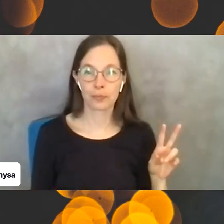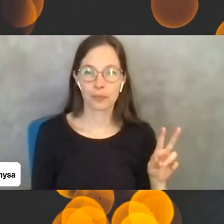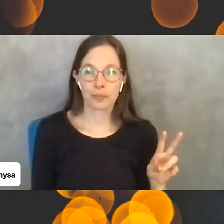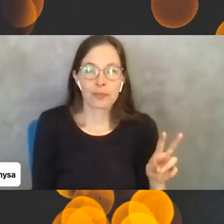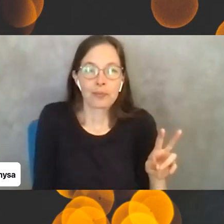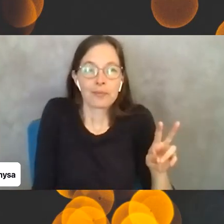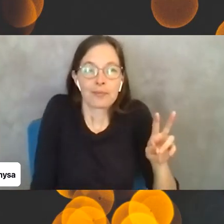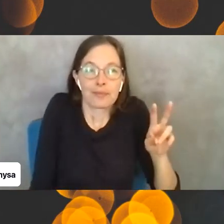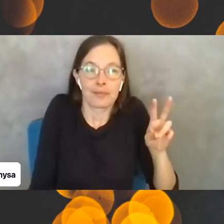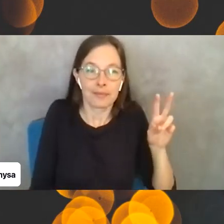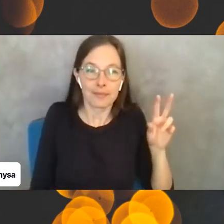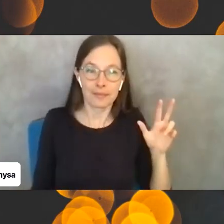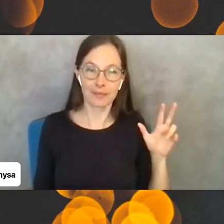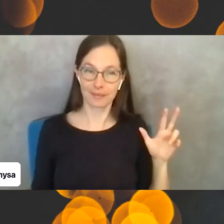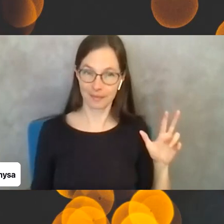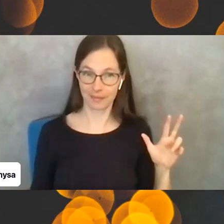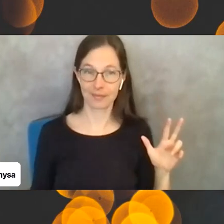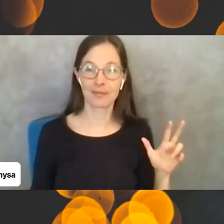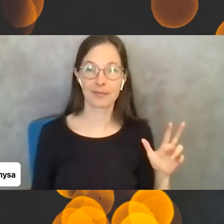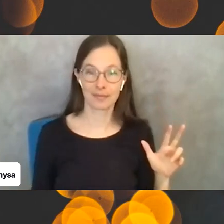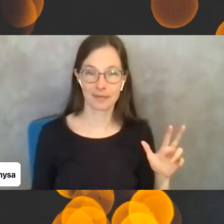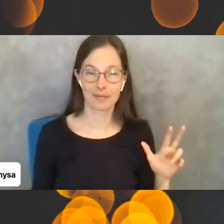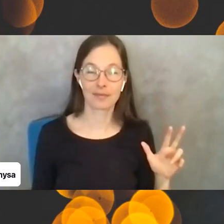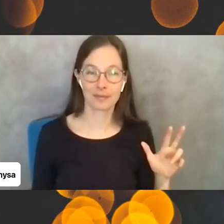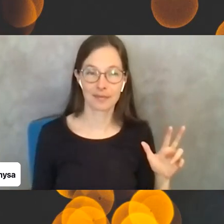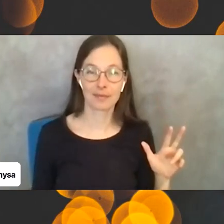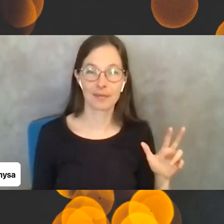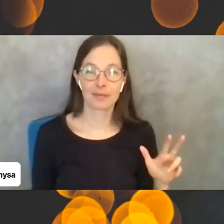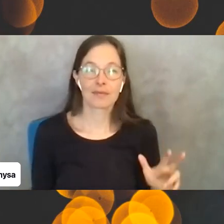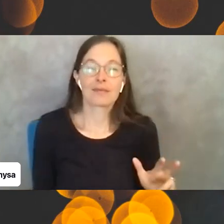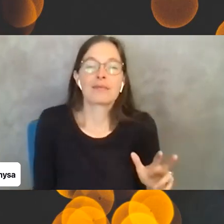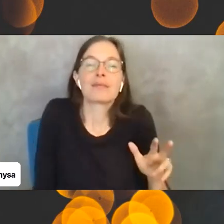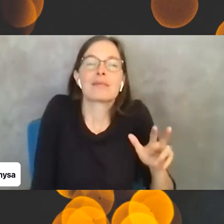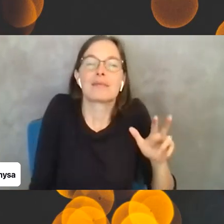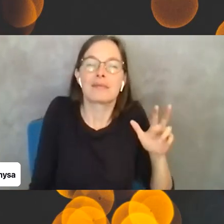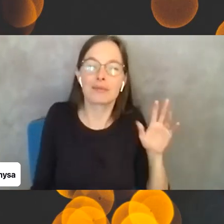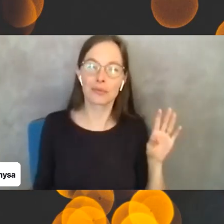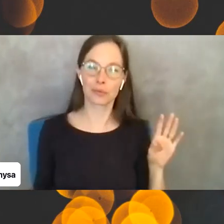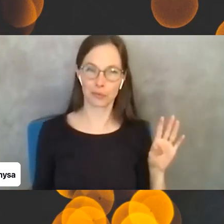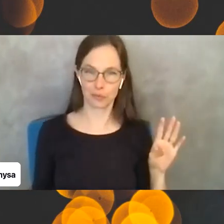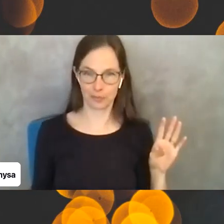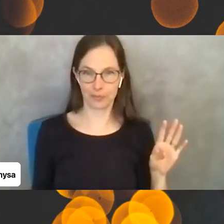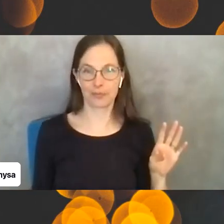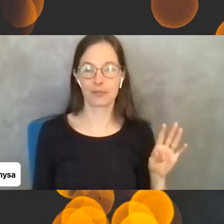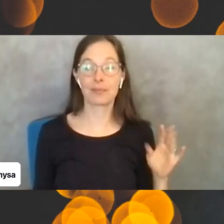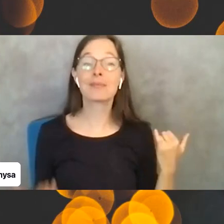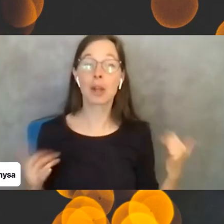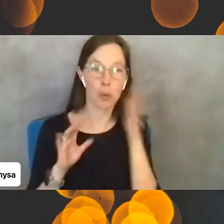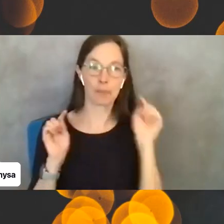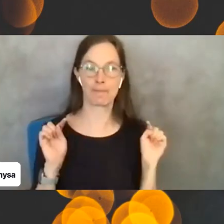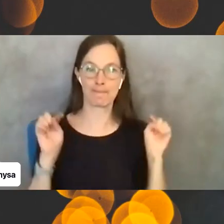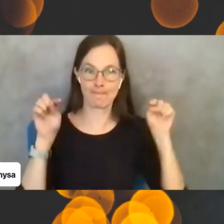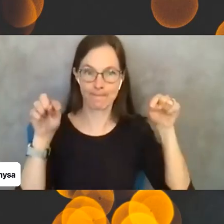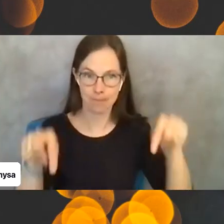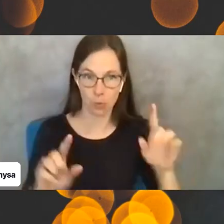nice and slow 3, and 4. And now we roll